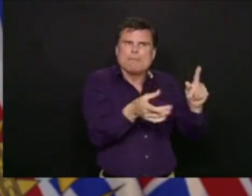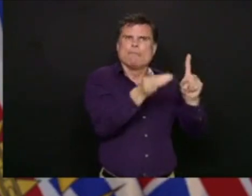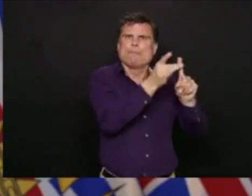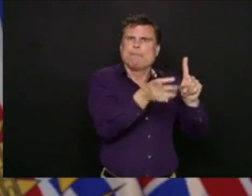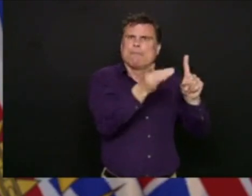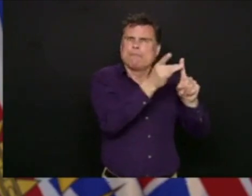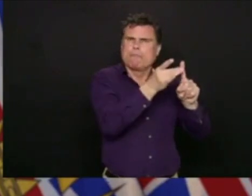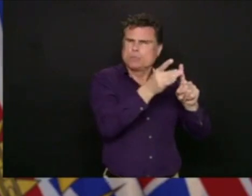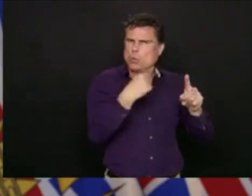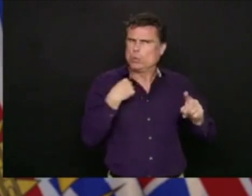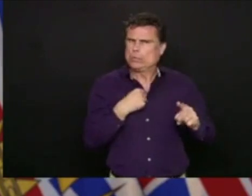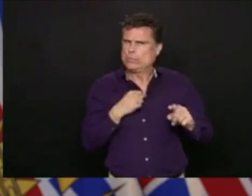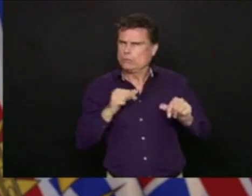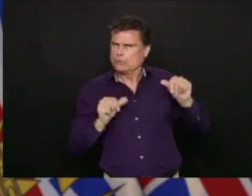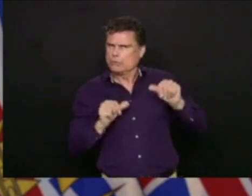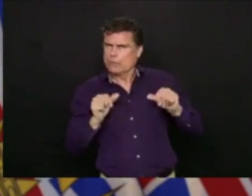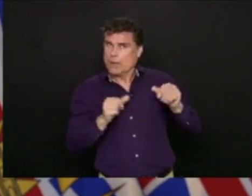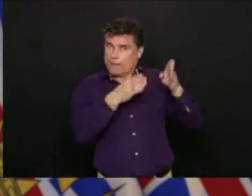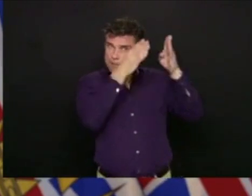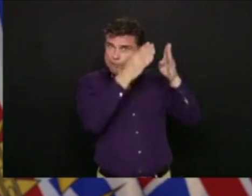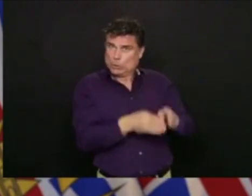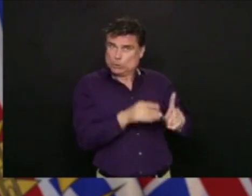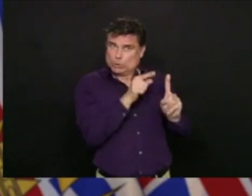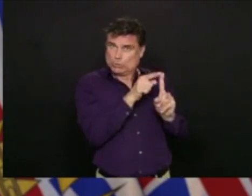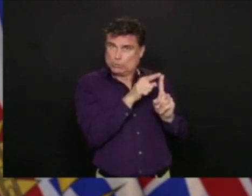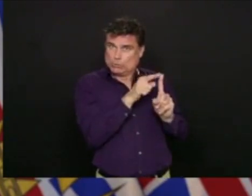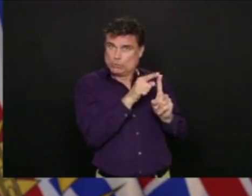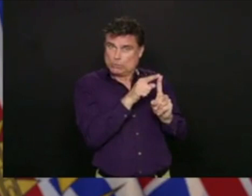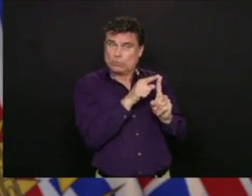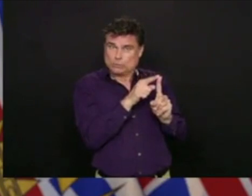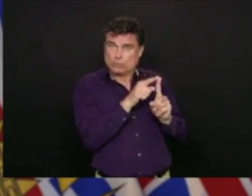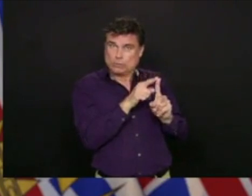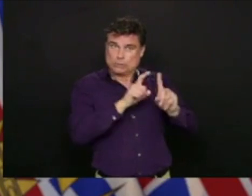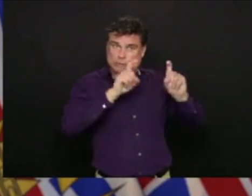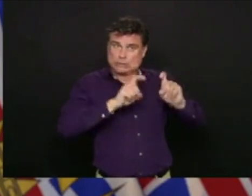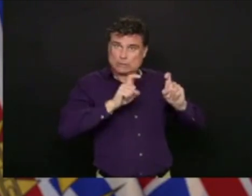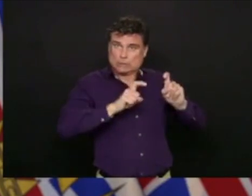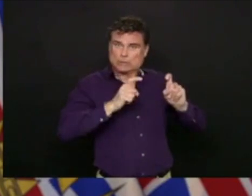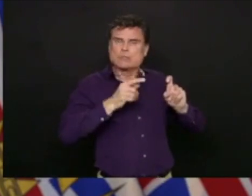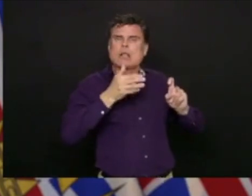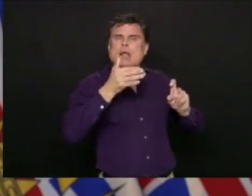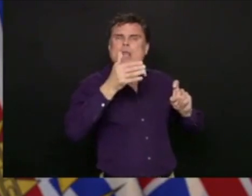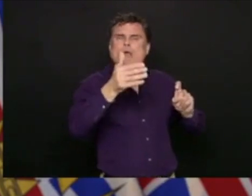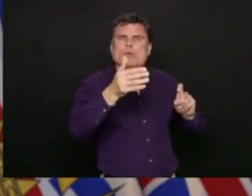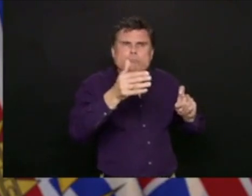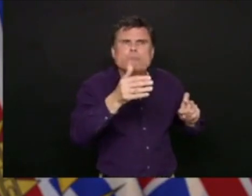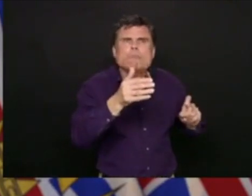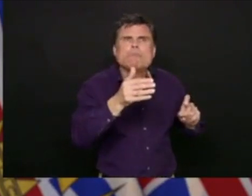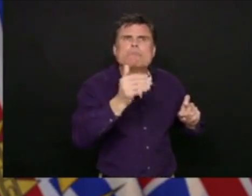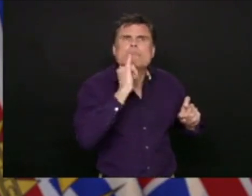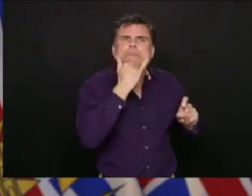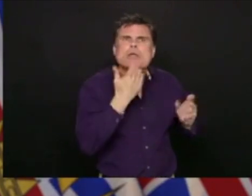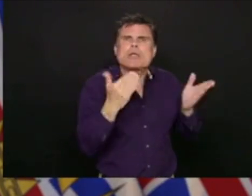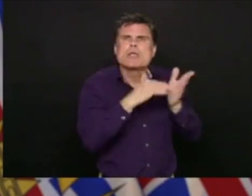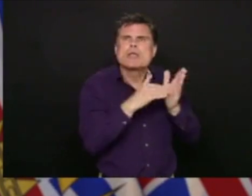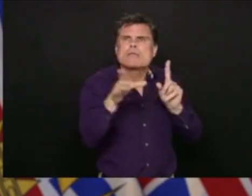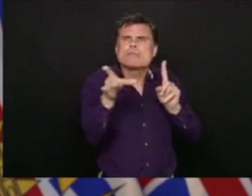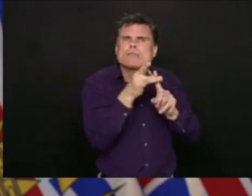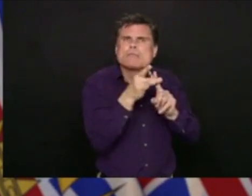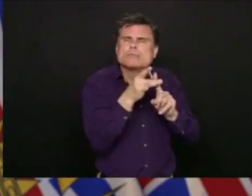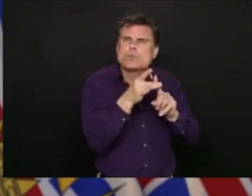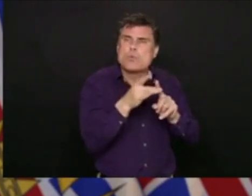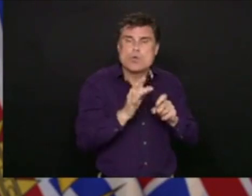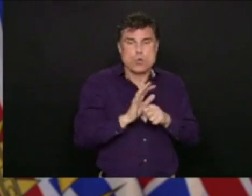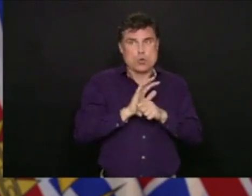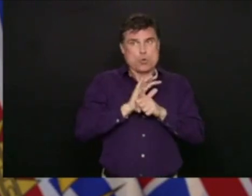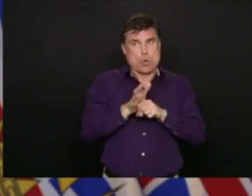still challenging. And more recently, that seems to be the case. If we look at other